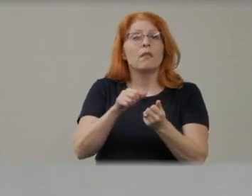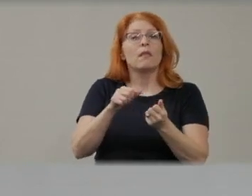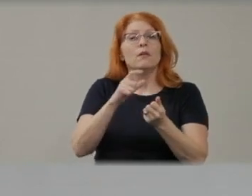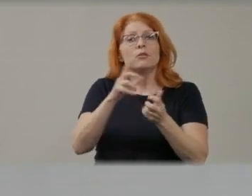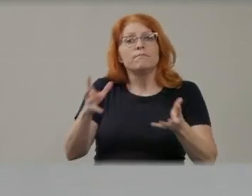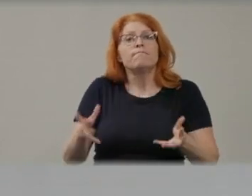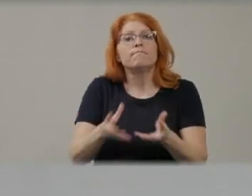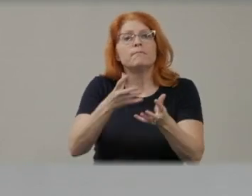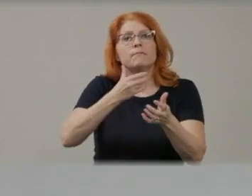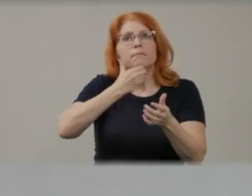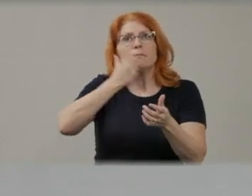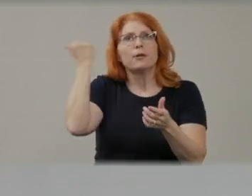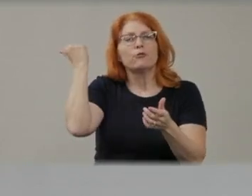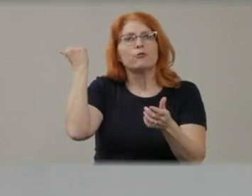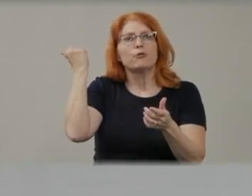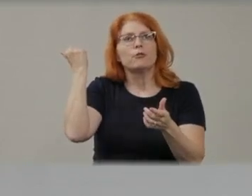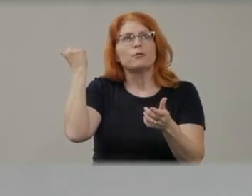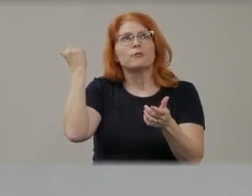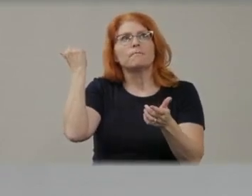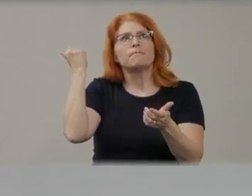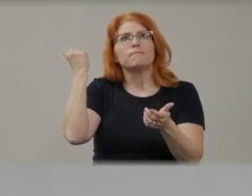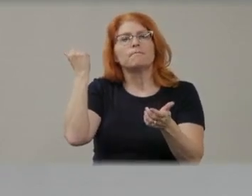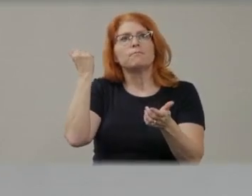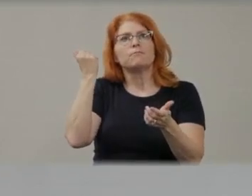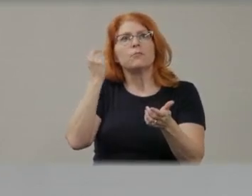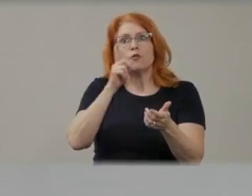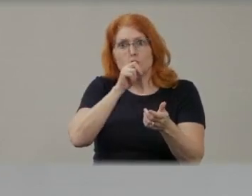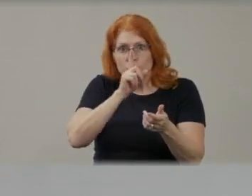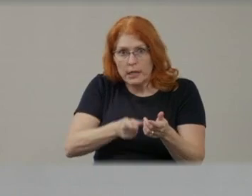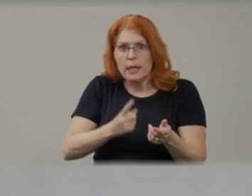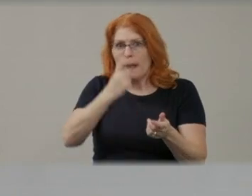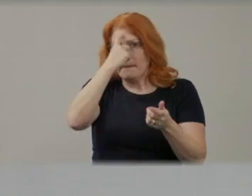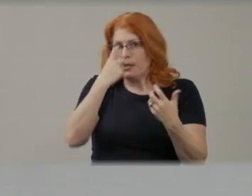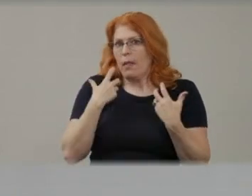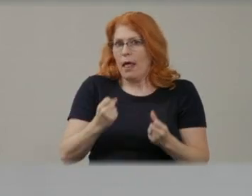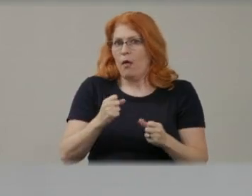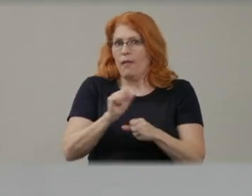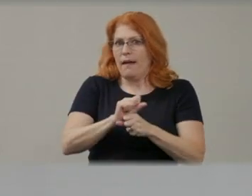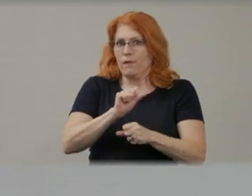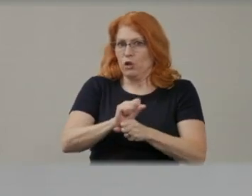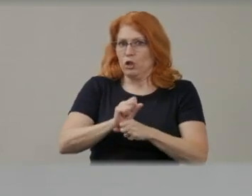a better, real mental health effort?